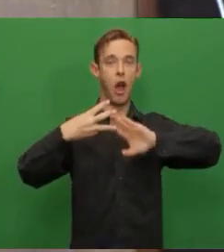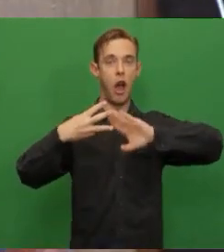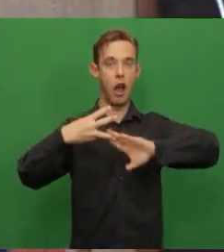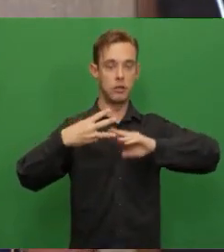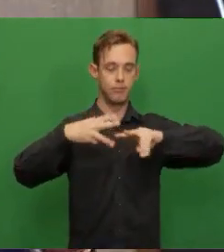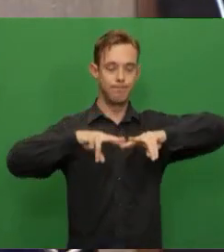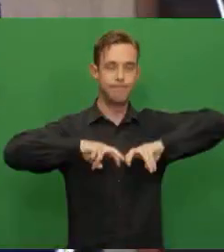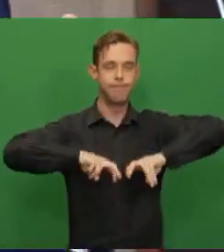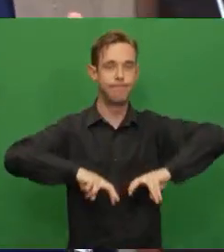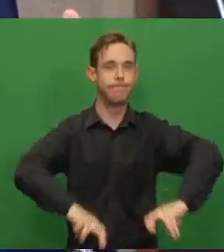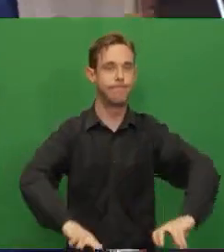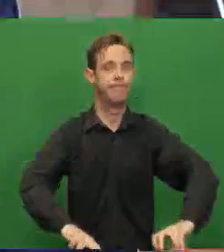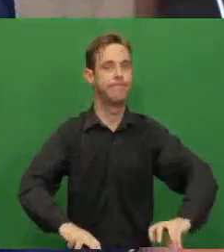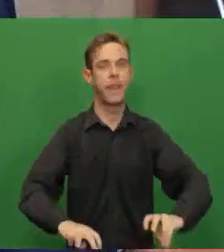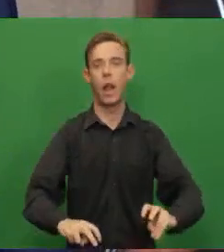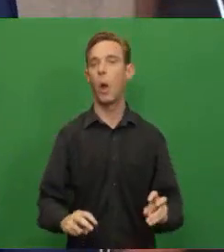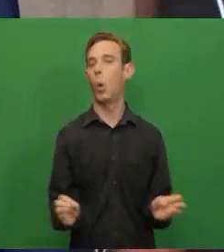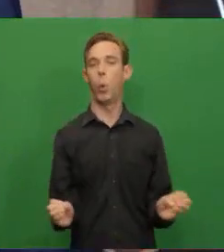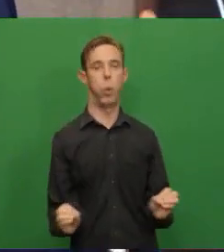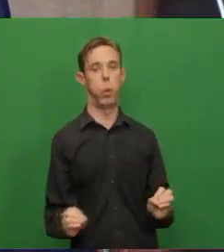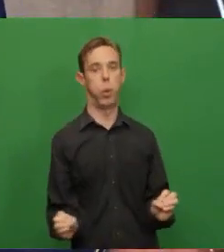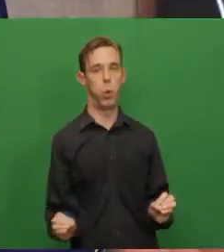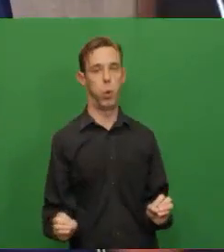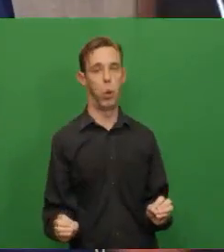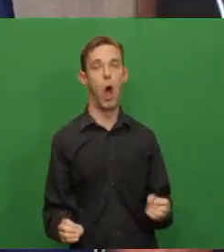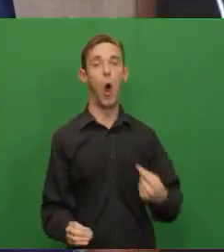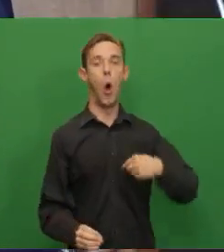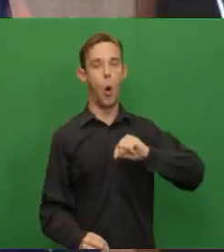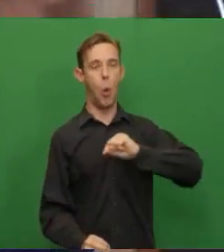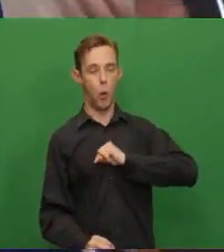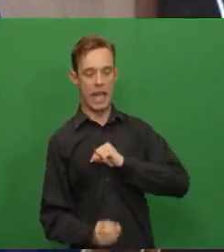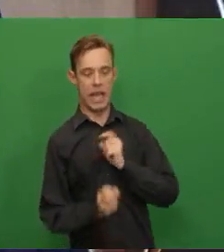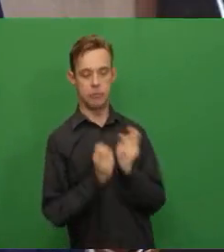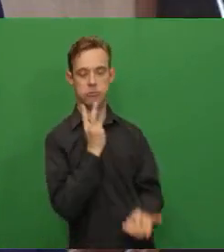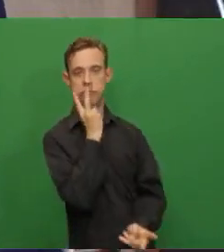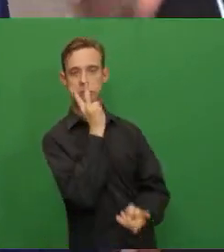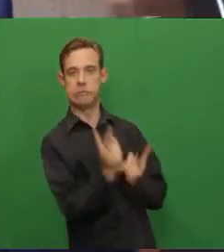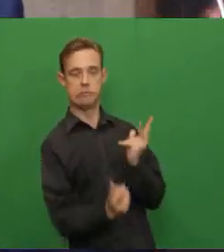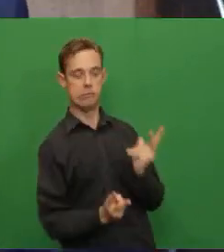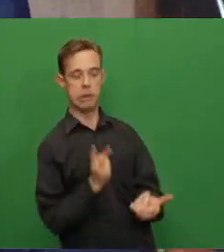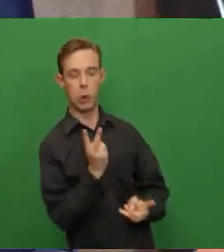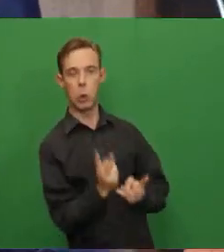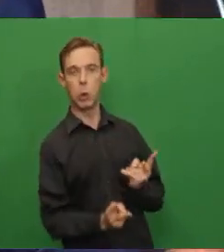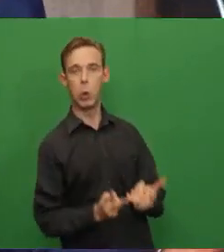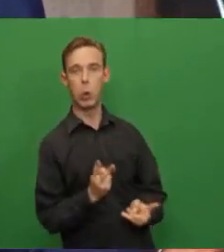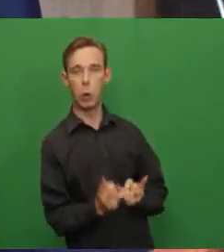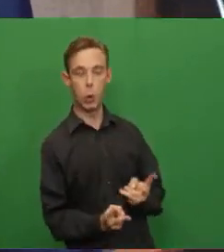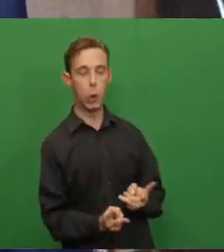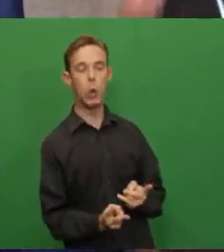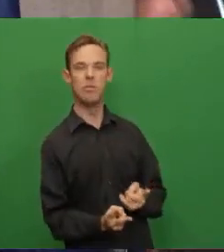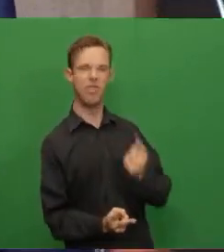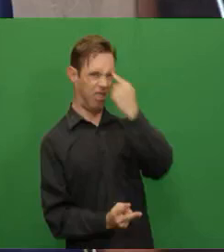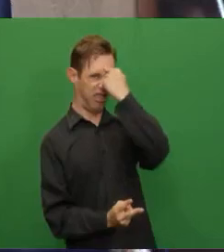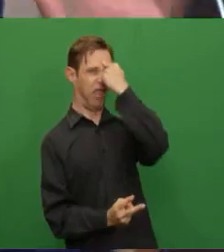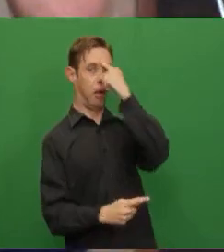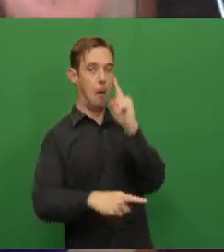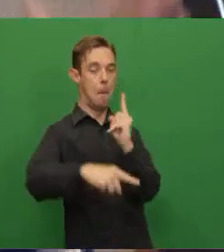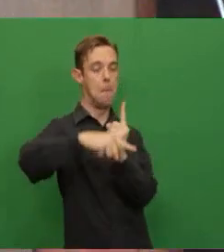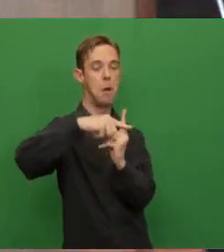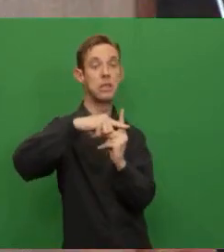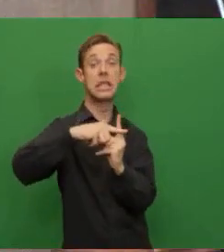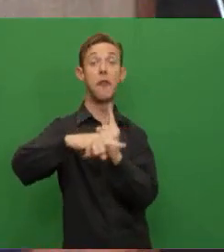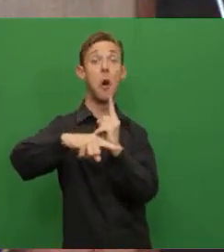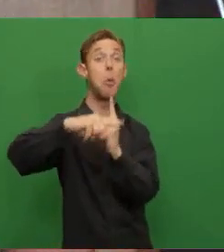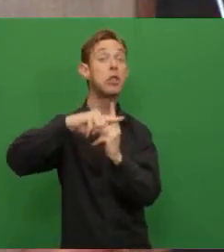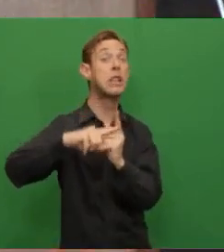into. We were interested in the sign, and the views are that the sign will be positive. How much positive, we do